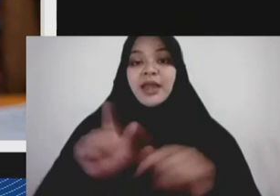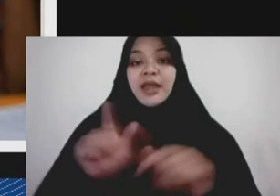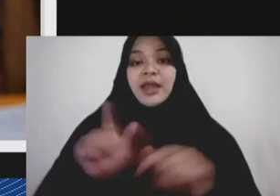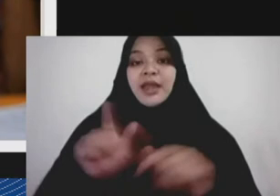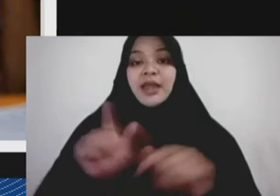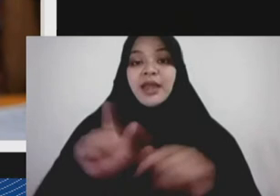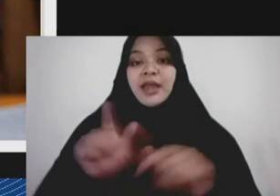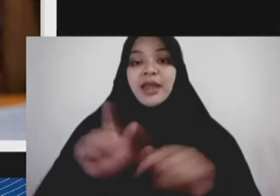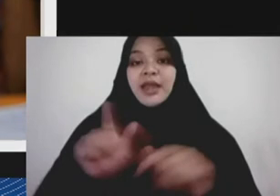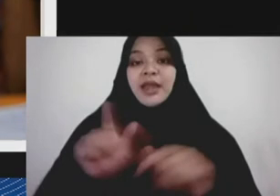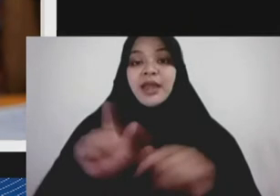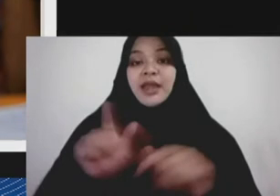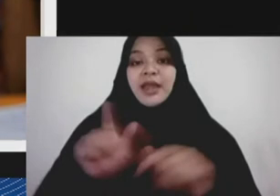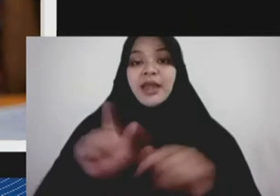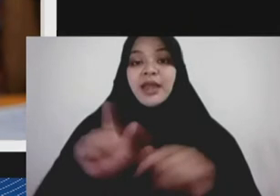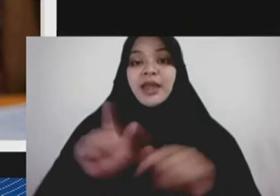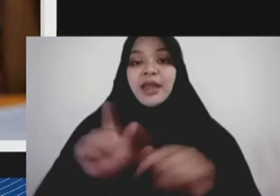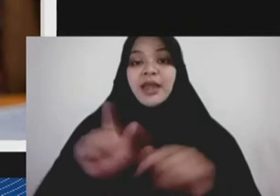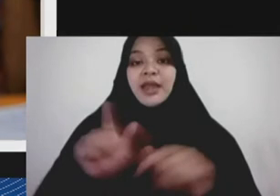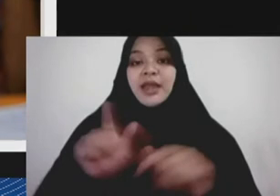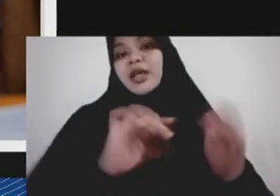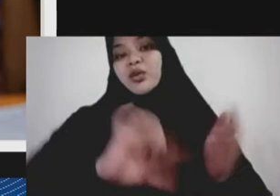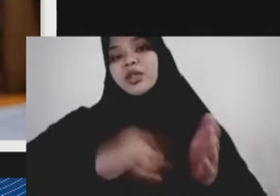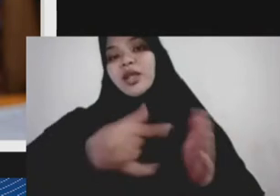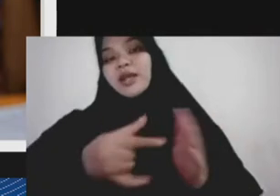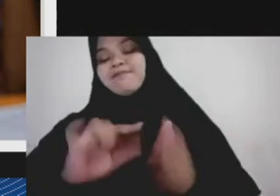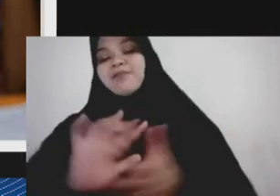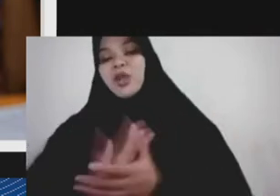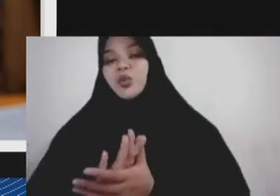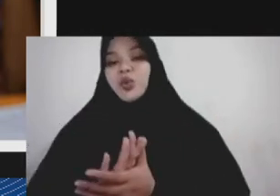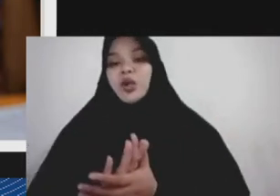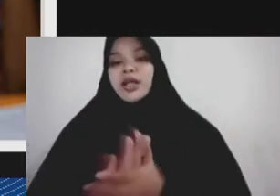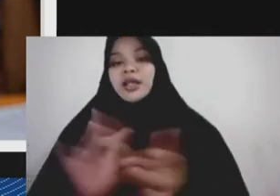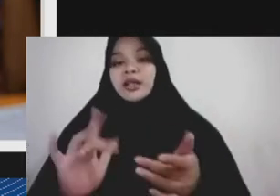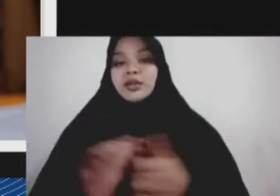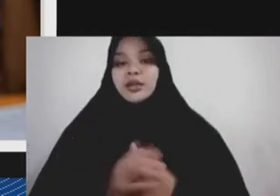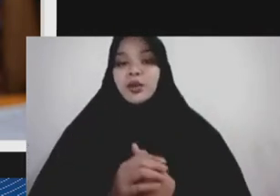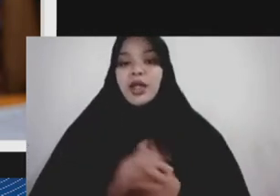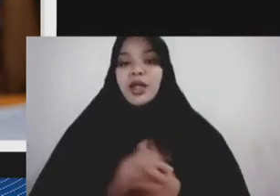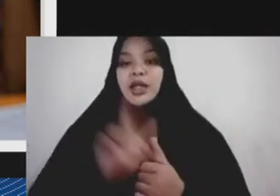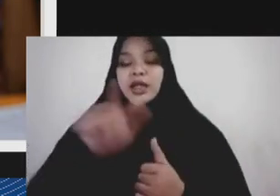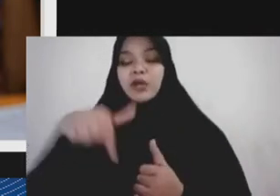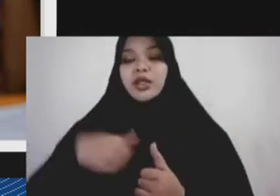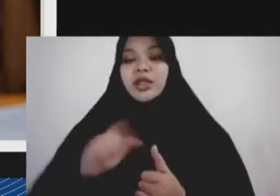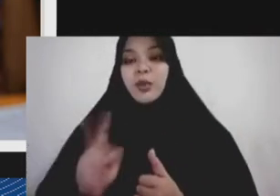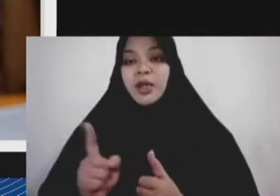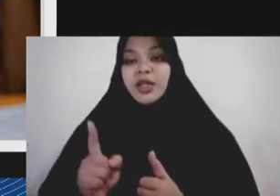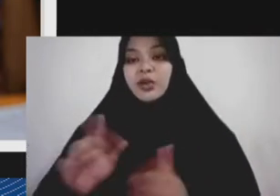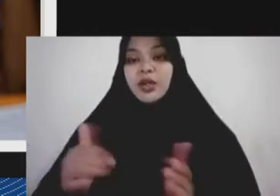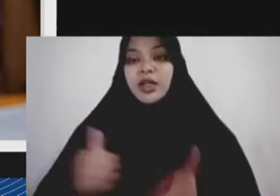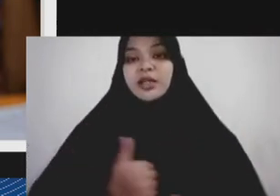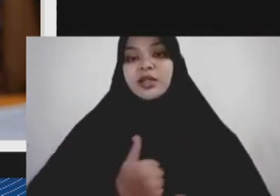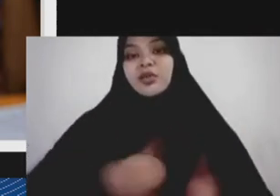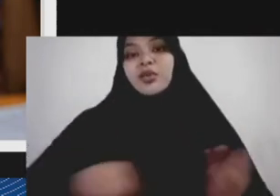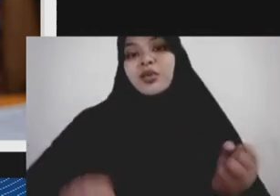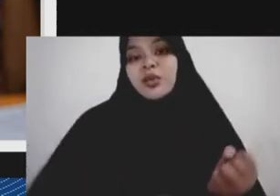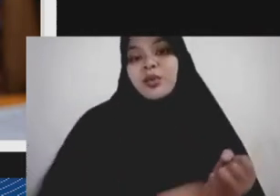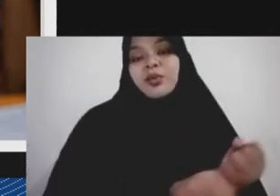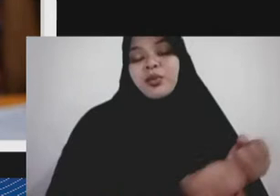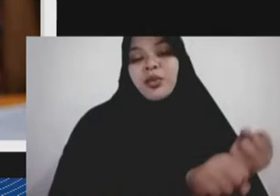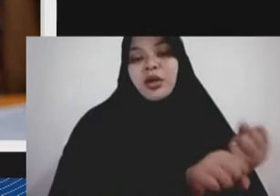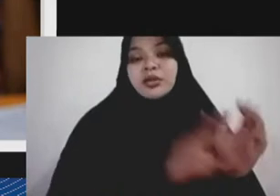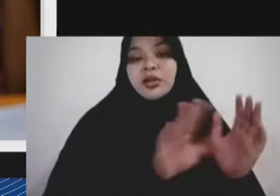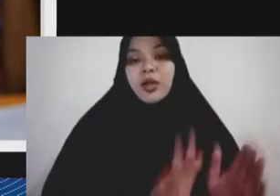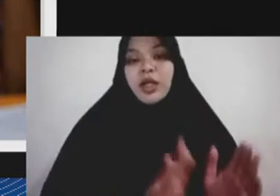remote responses through digital technology as available, and ensure continued support for survivors, even during